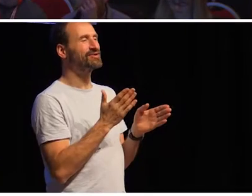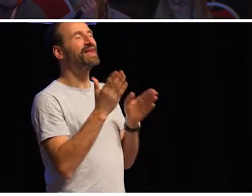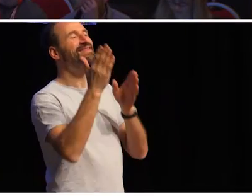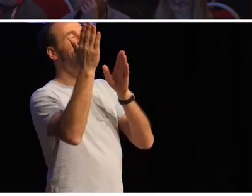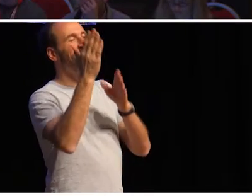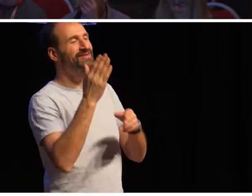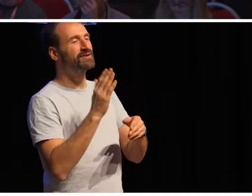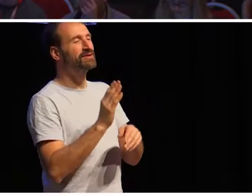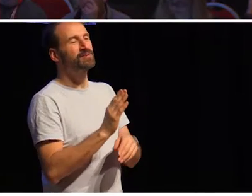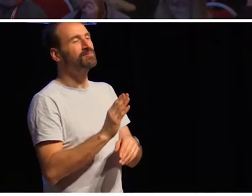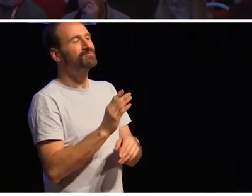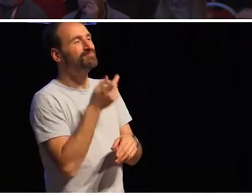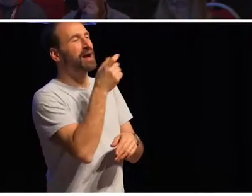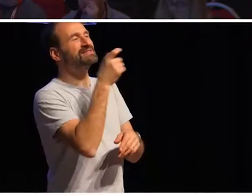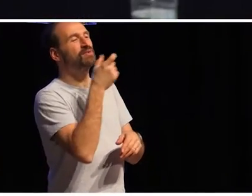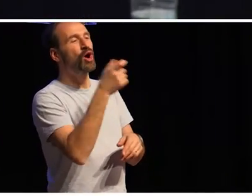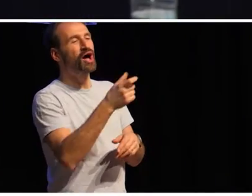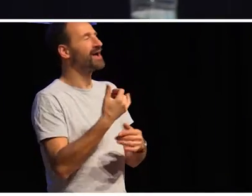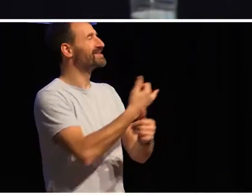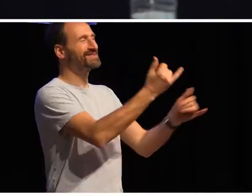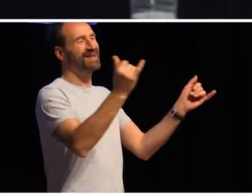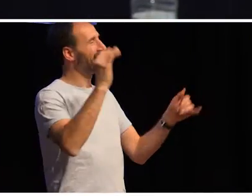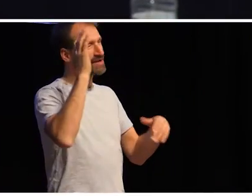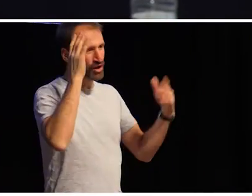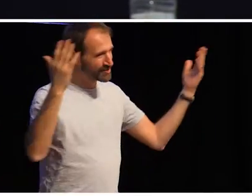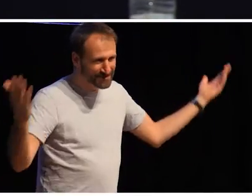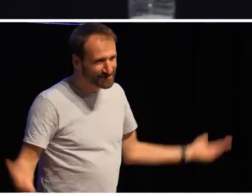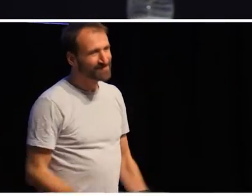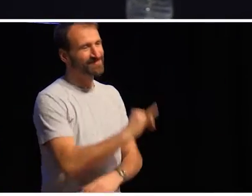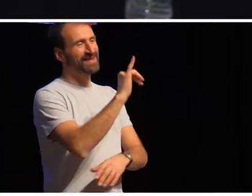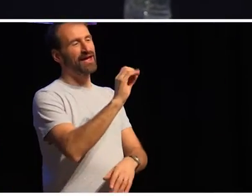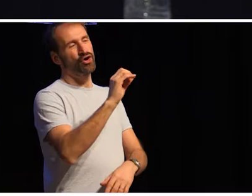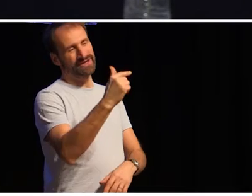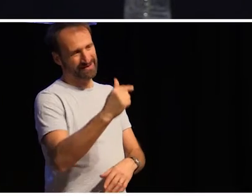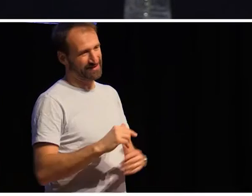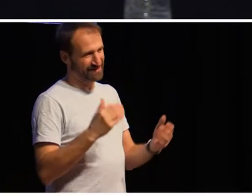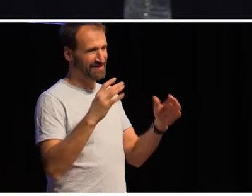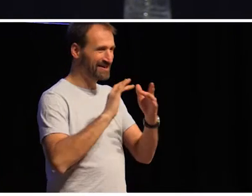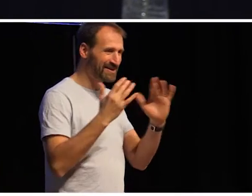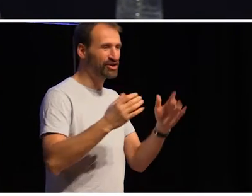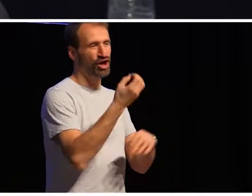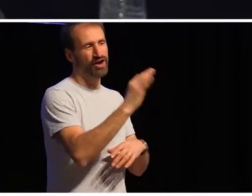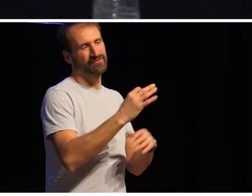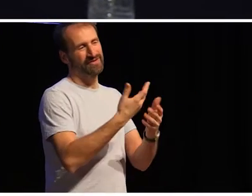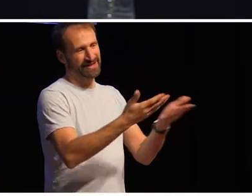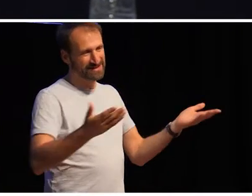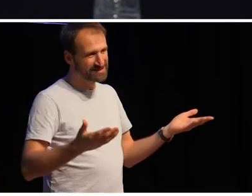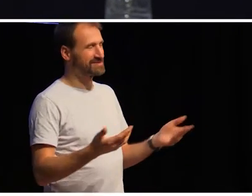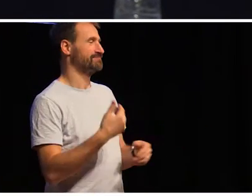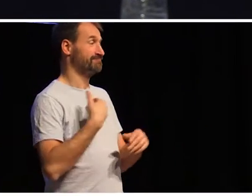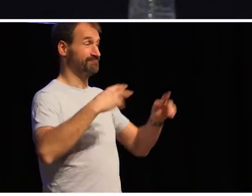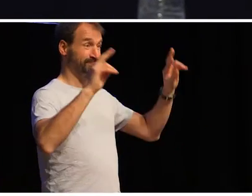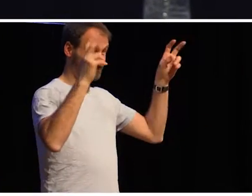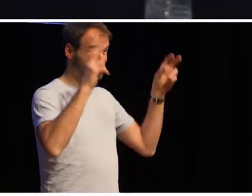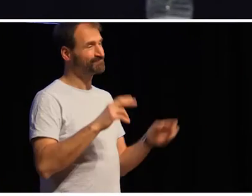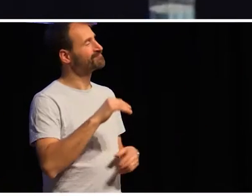everybody hears all the time. It's the Internet of Things. And the title of my talk is Connecting Sensors, Devices, and Cloud Services